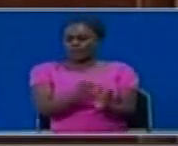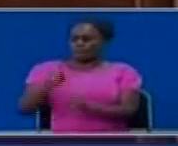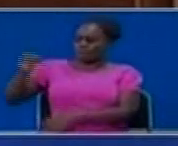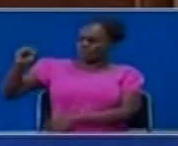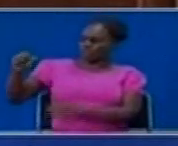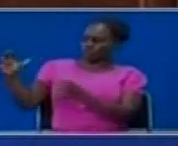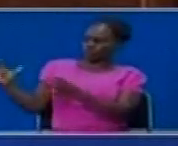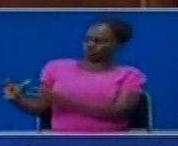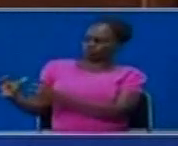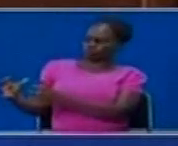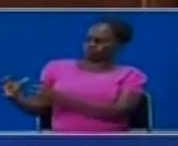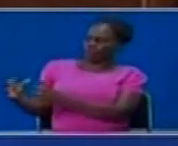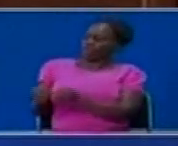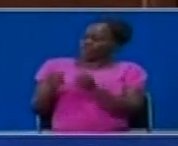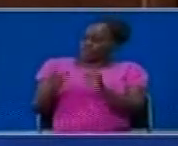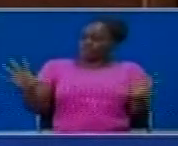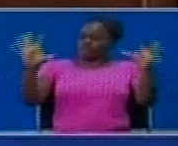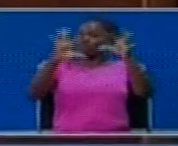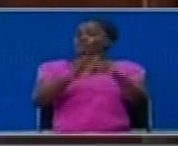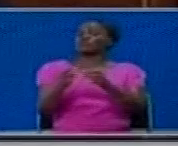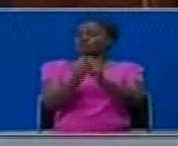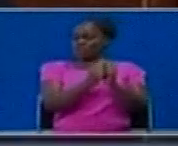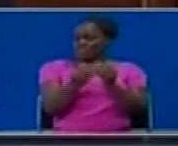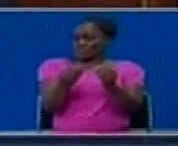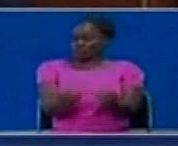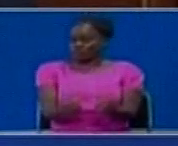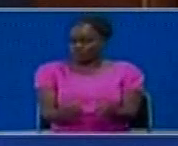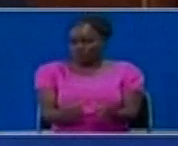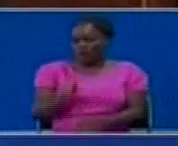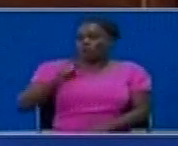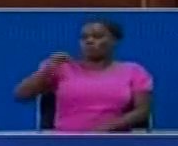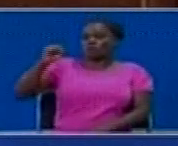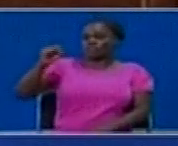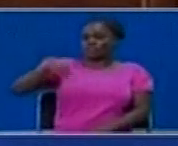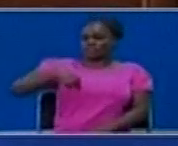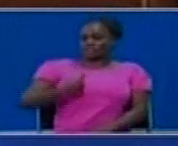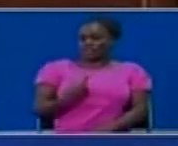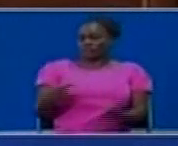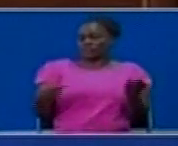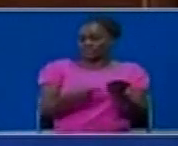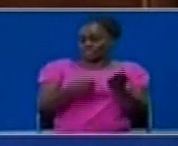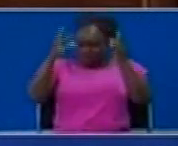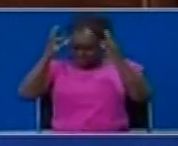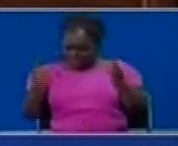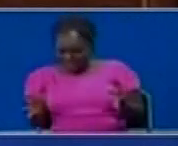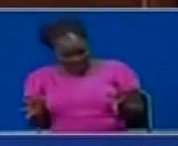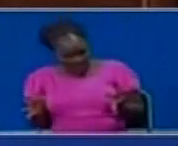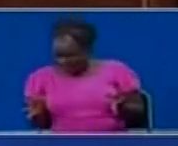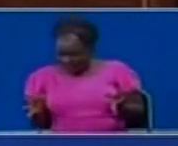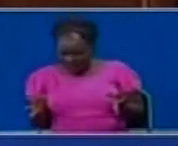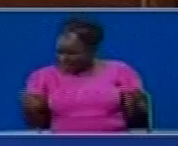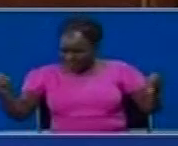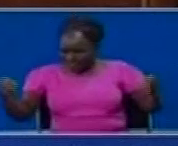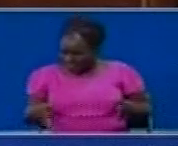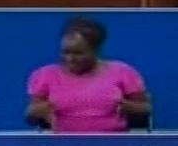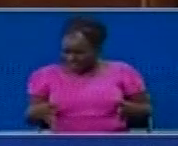issues, because if we handle these things together, if we politicians make technical decisions, then clearly we are